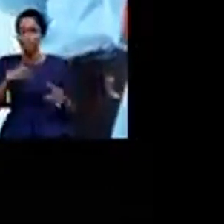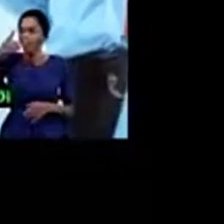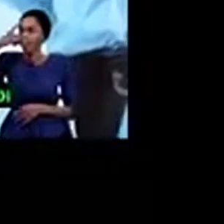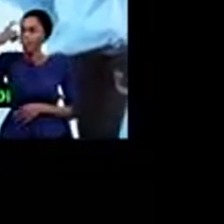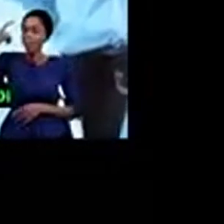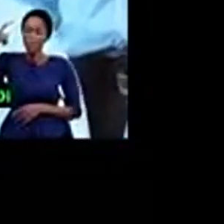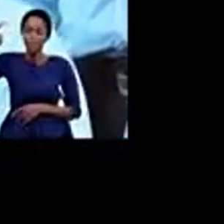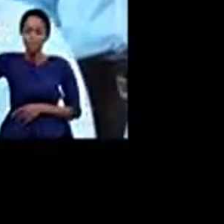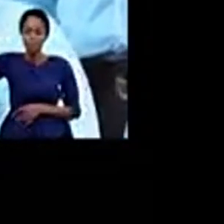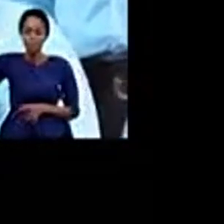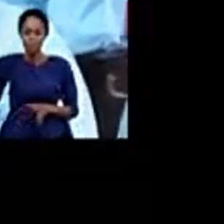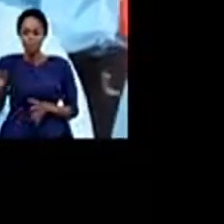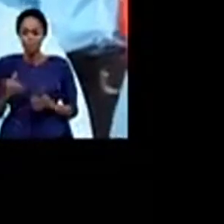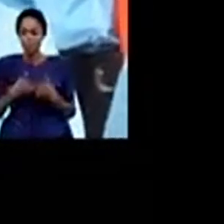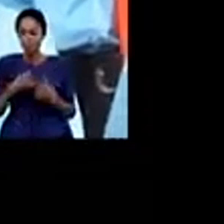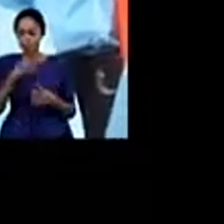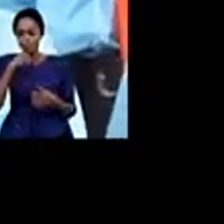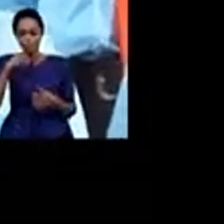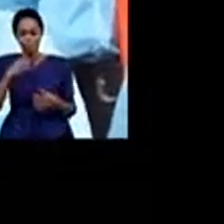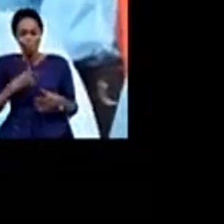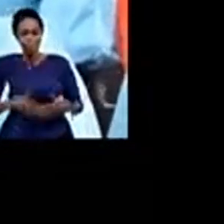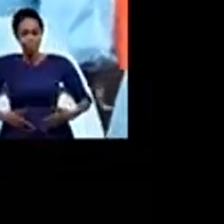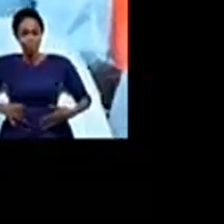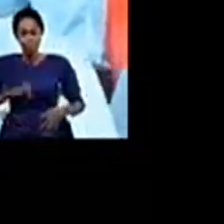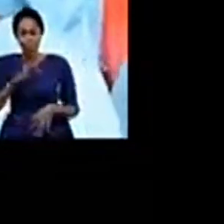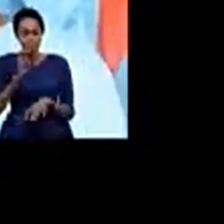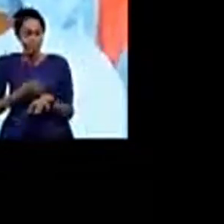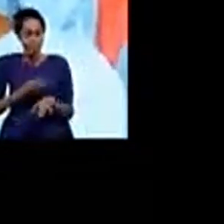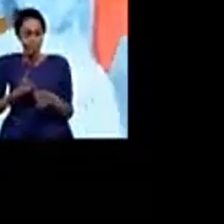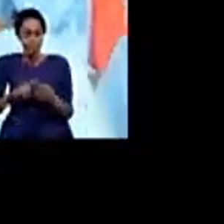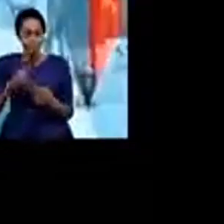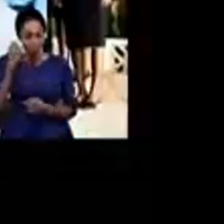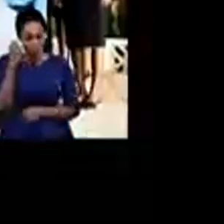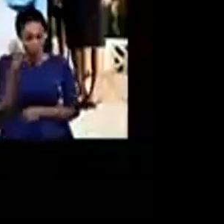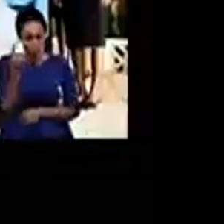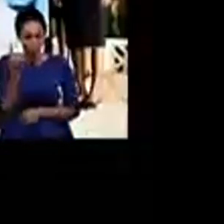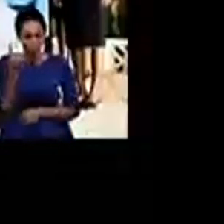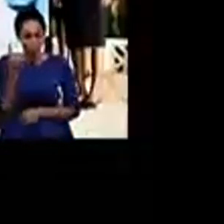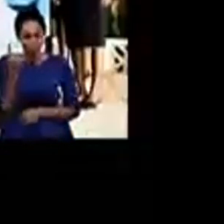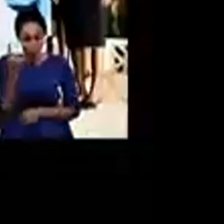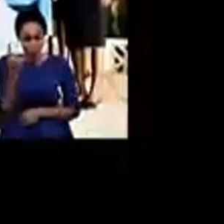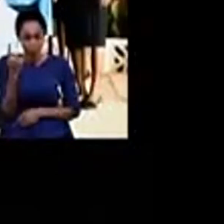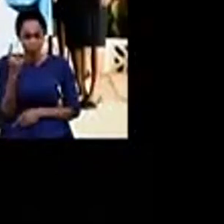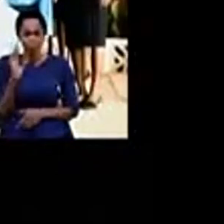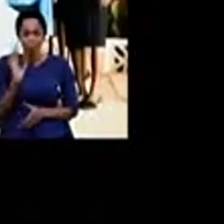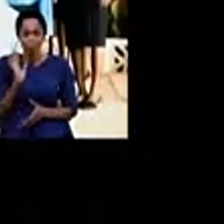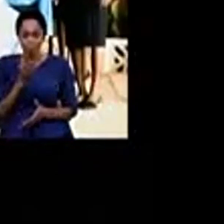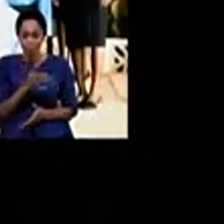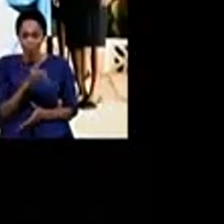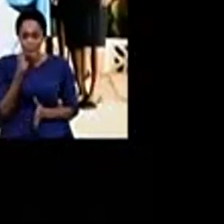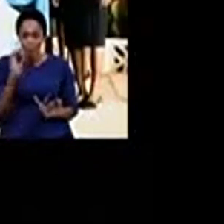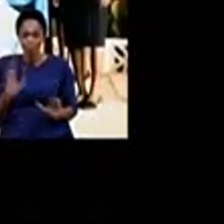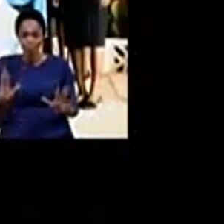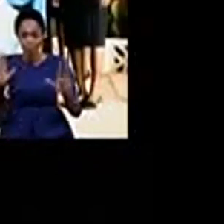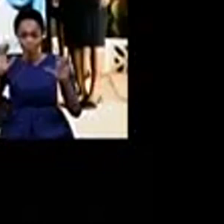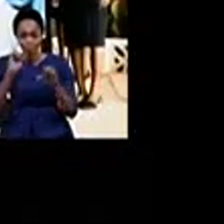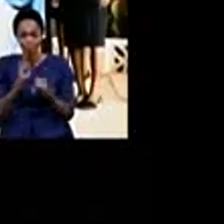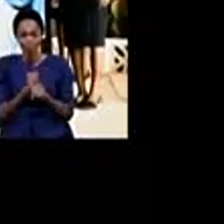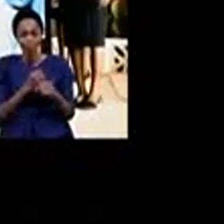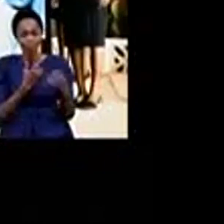dreams are wider than life is hard to understand. There's a